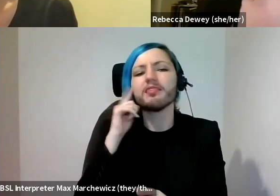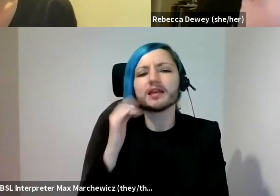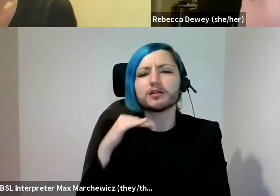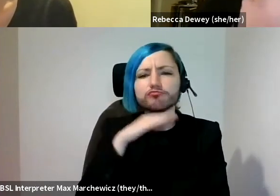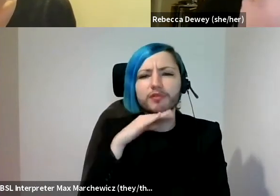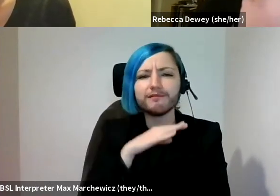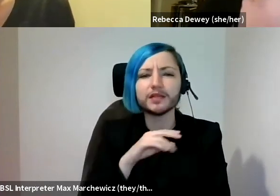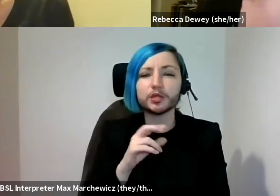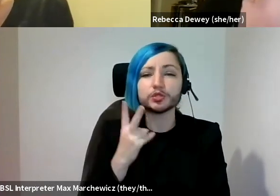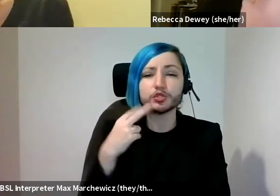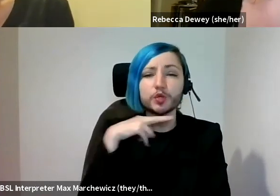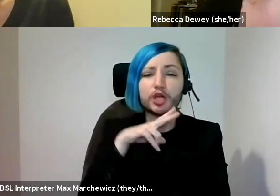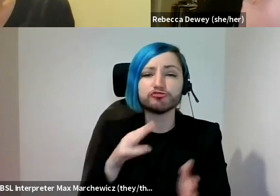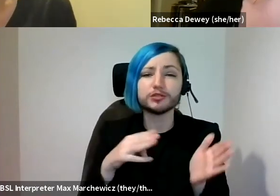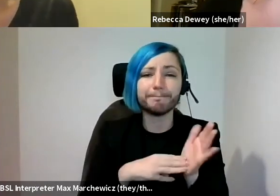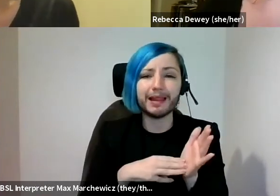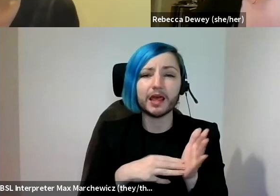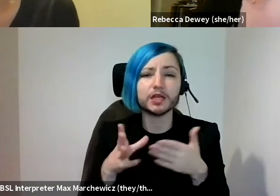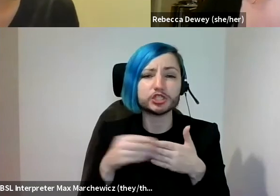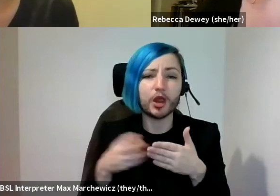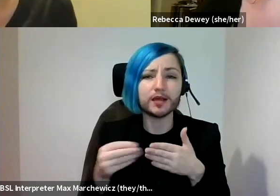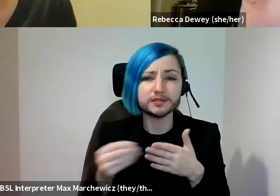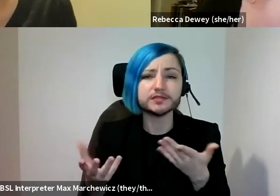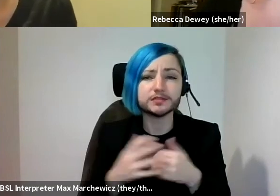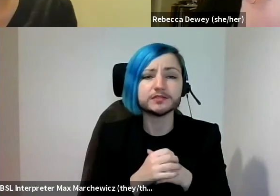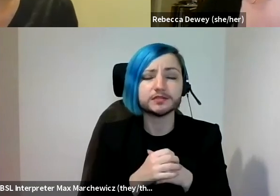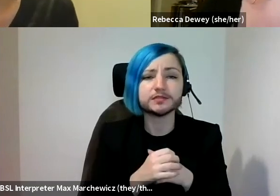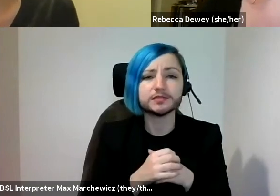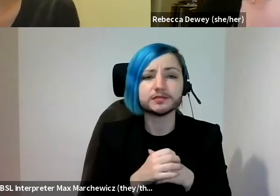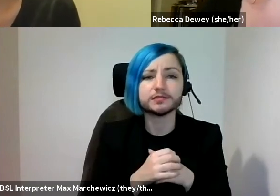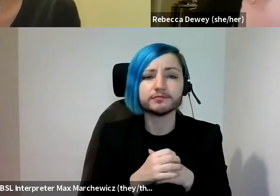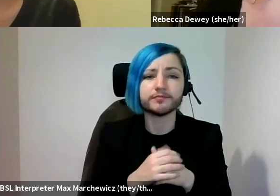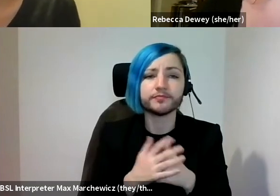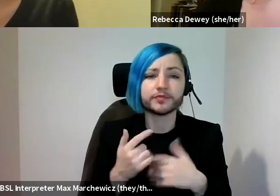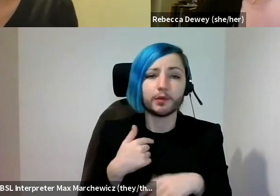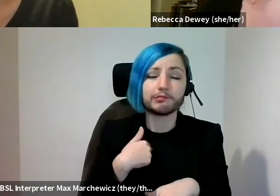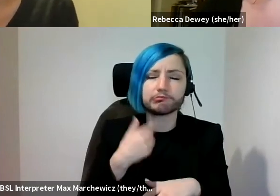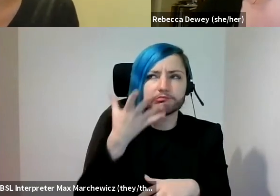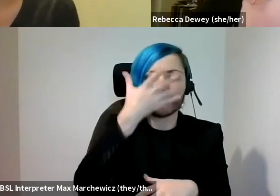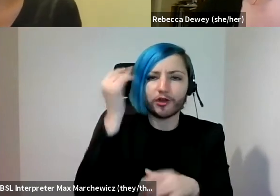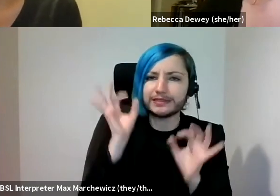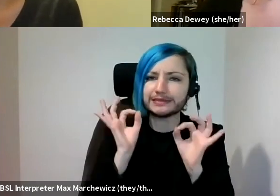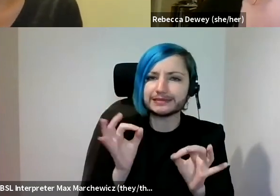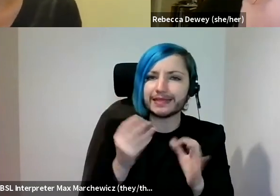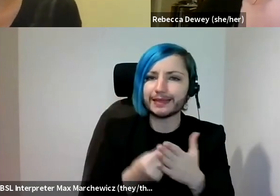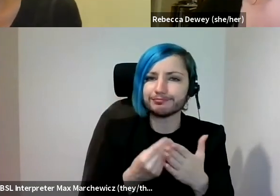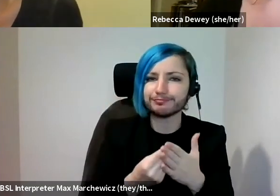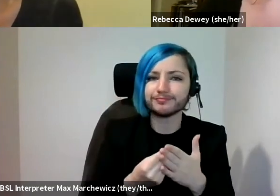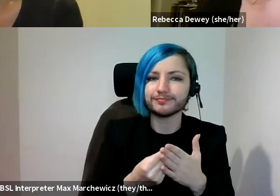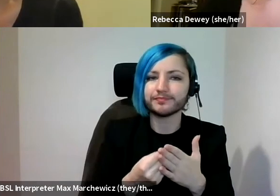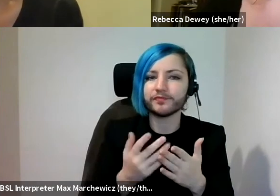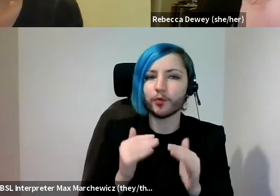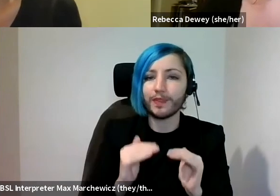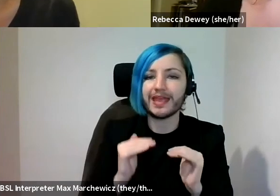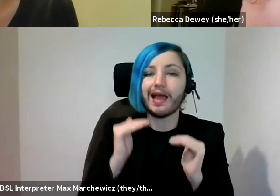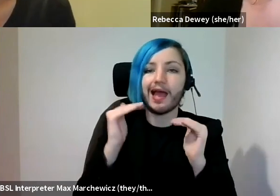million. And it's, you know, I've forgotten, I confess, the exact amount for the advanced